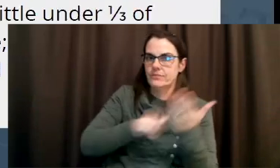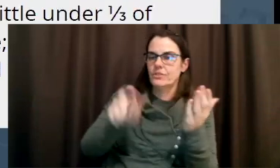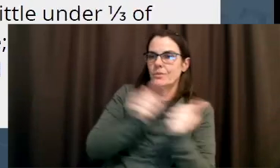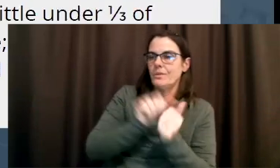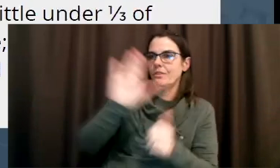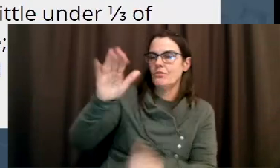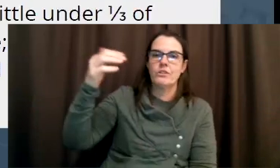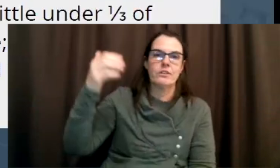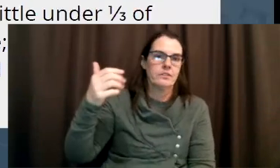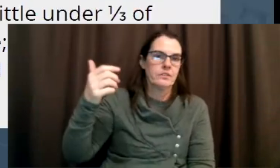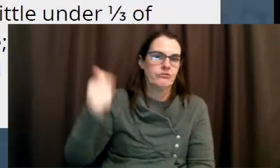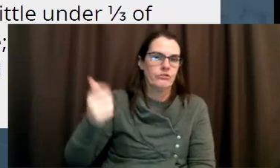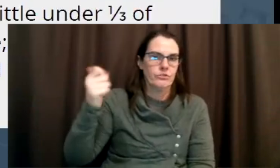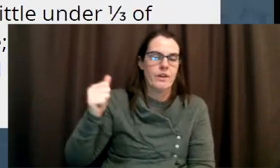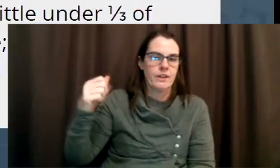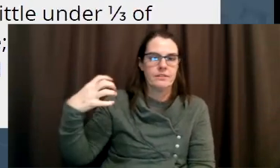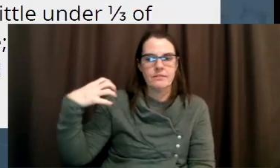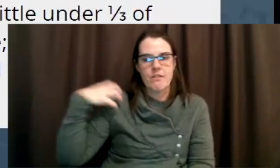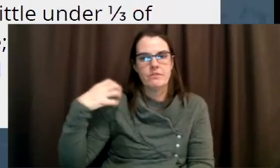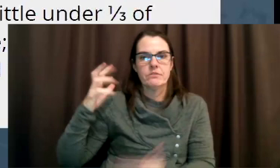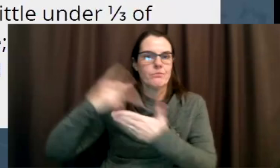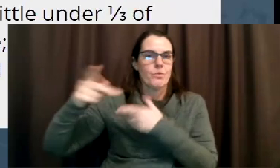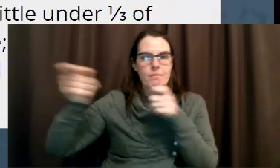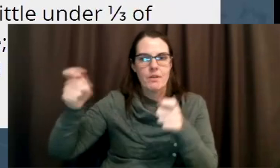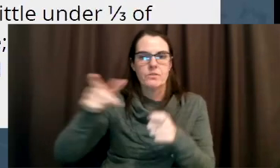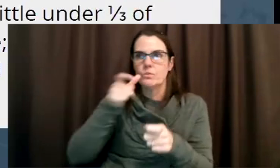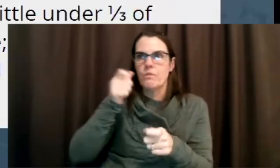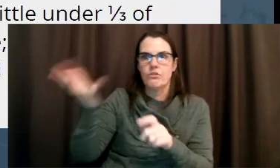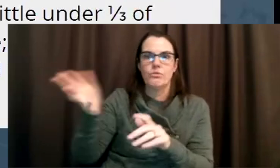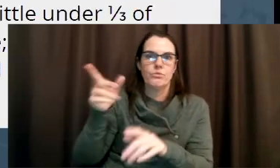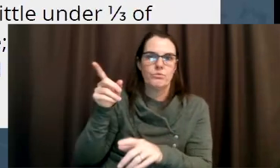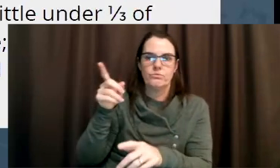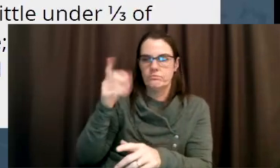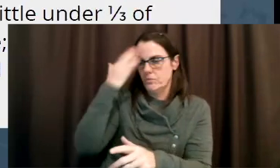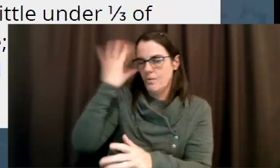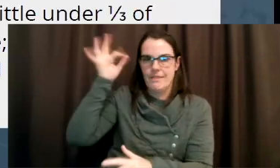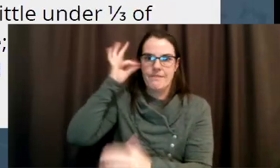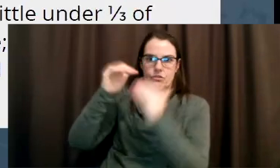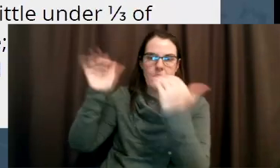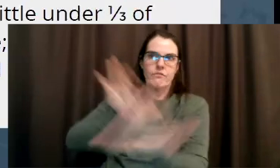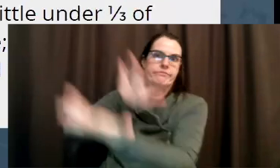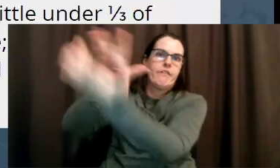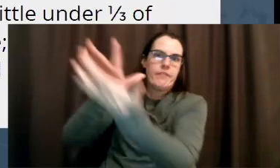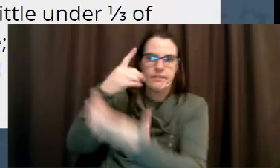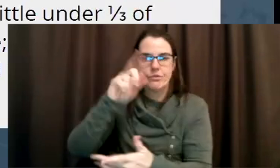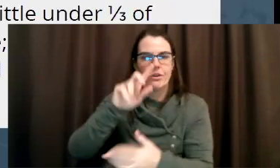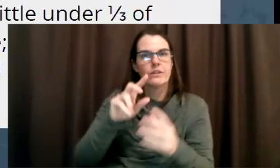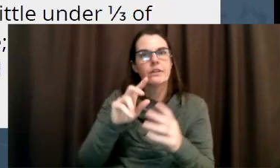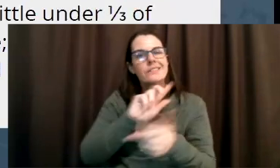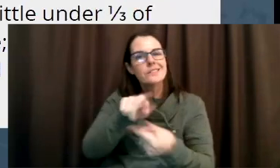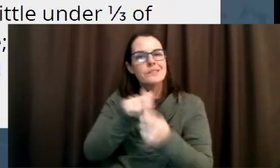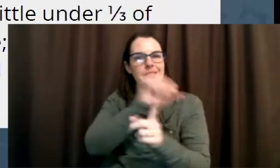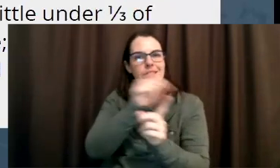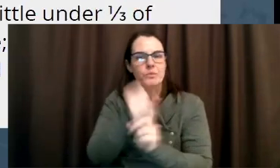grants officer, program manager, whoever you're working with at the federal level. For very specific situations, they'll have